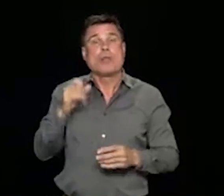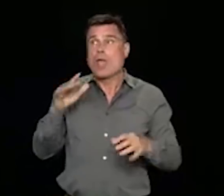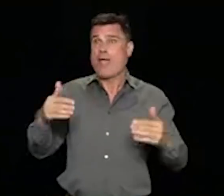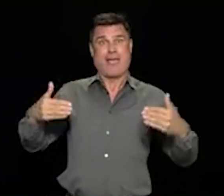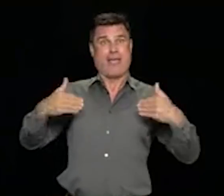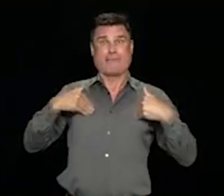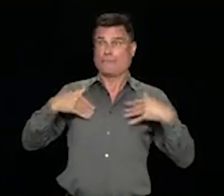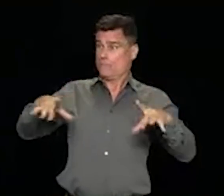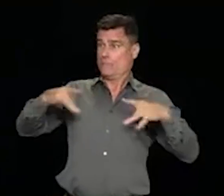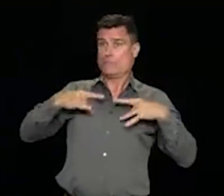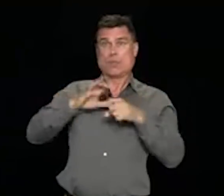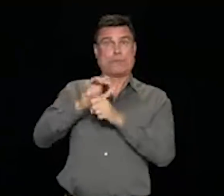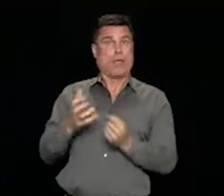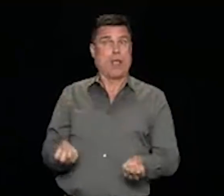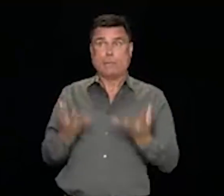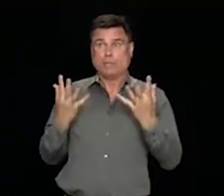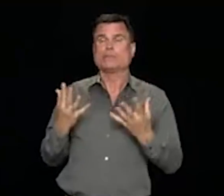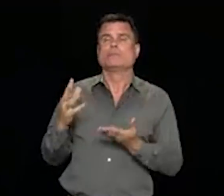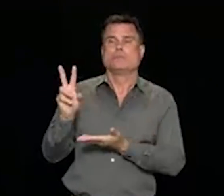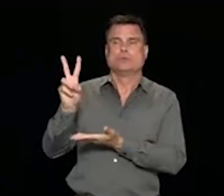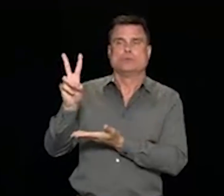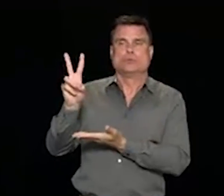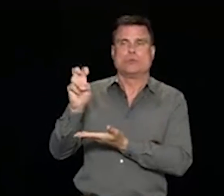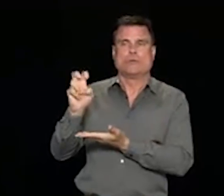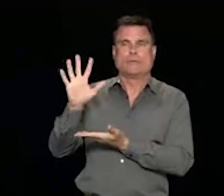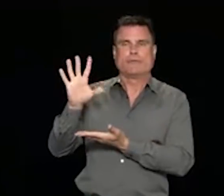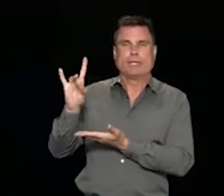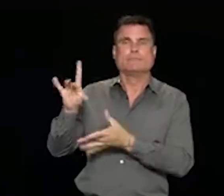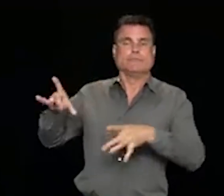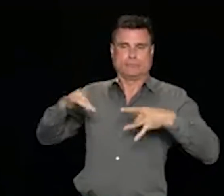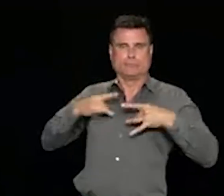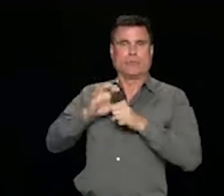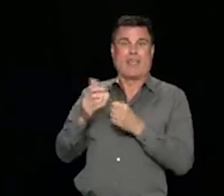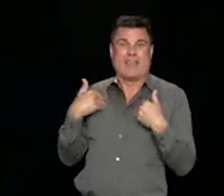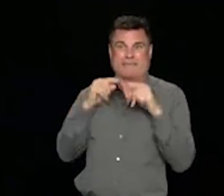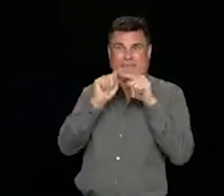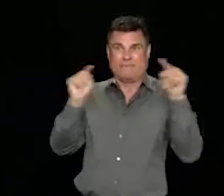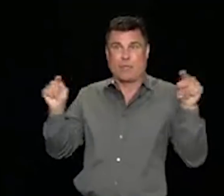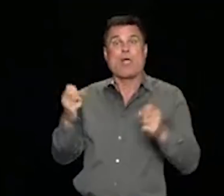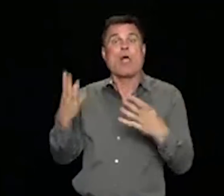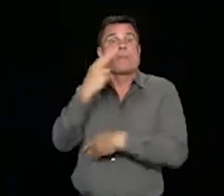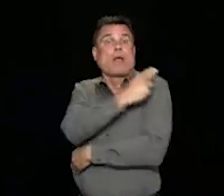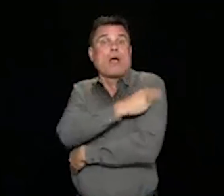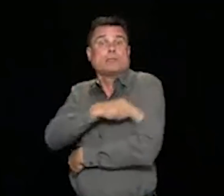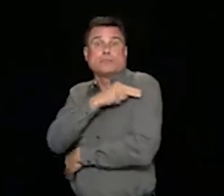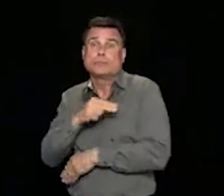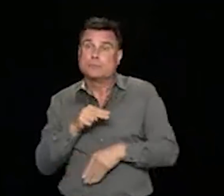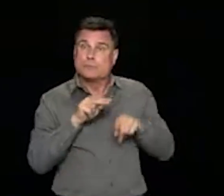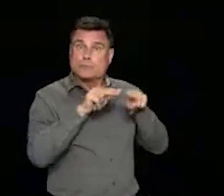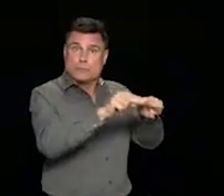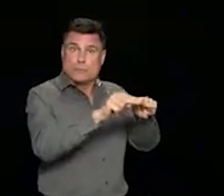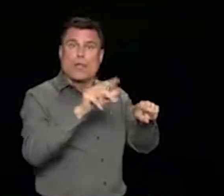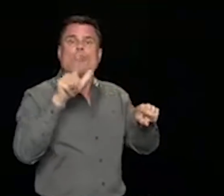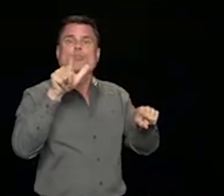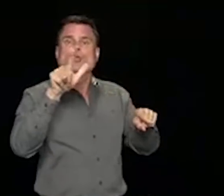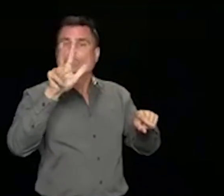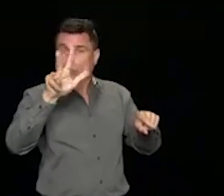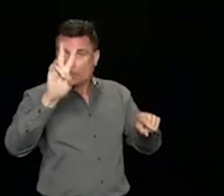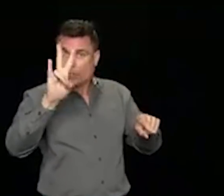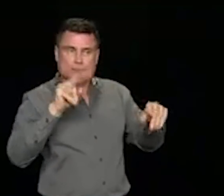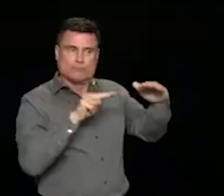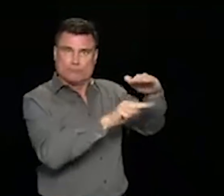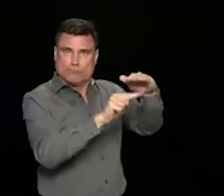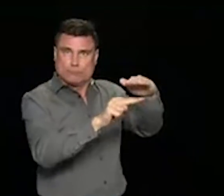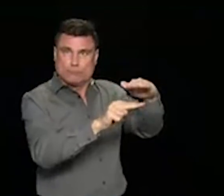258 active cases right now. Of those, 37 people are in hospital and 7 of those are in critical care or